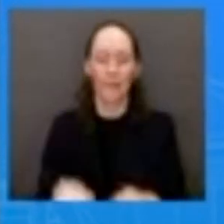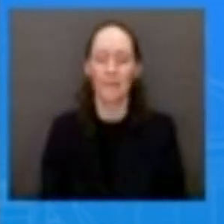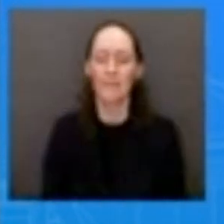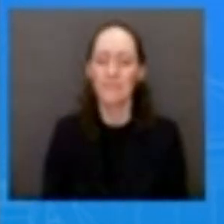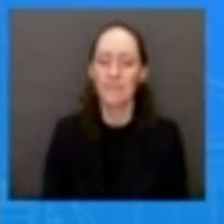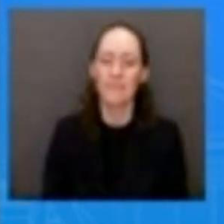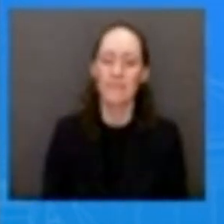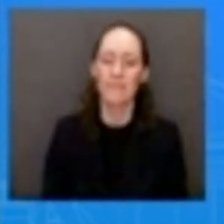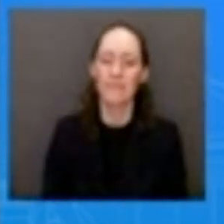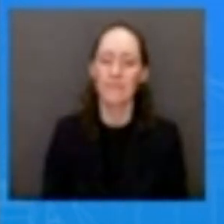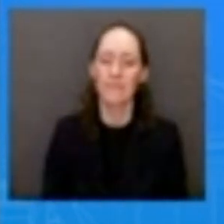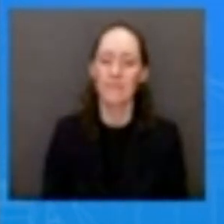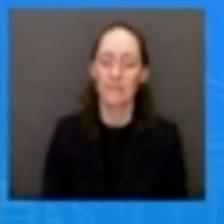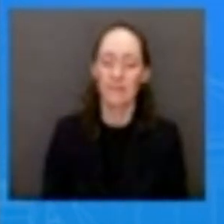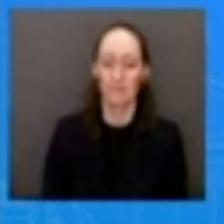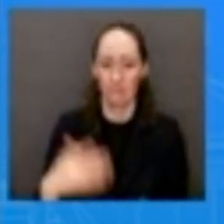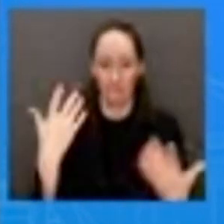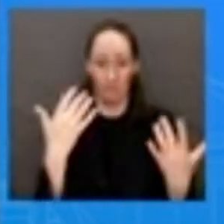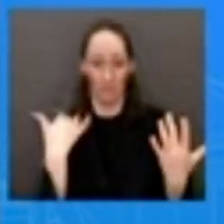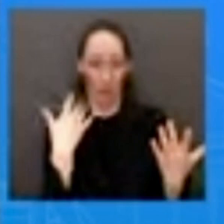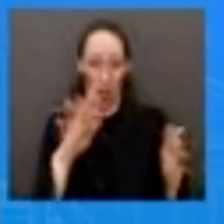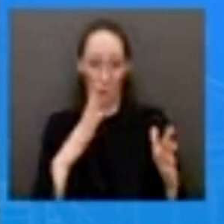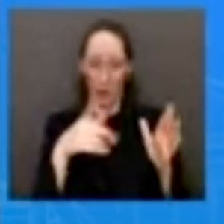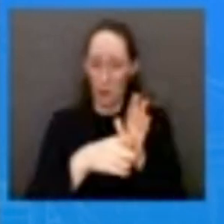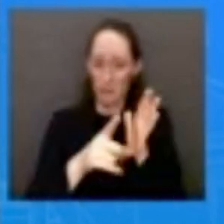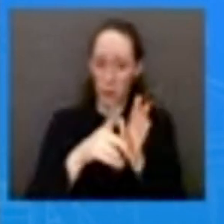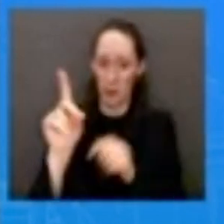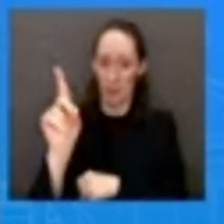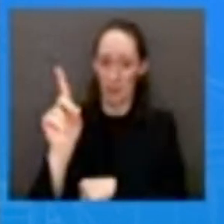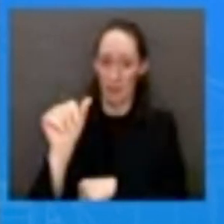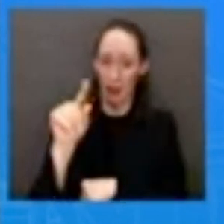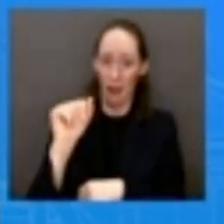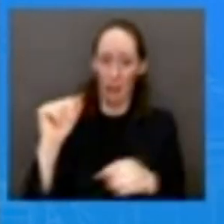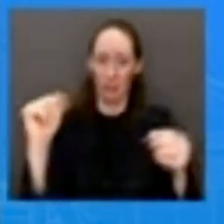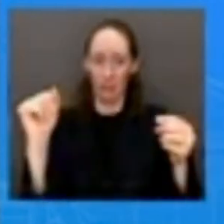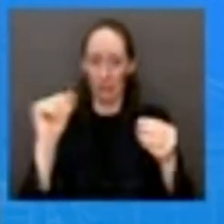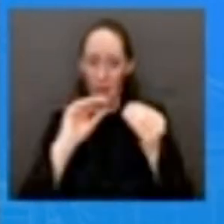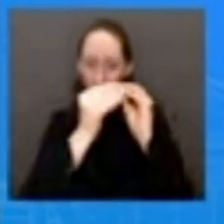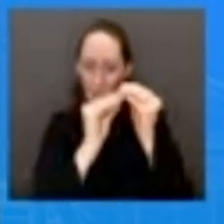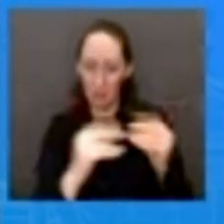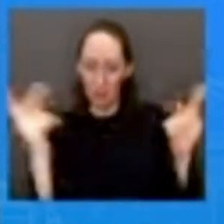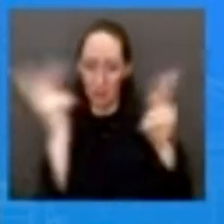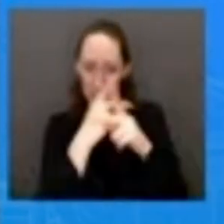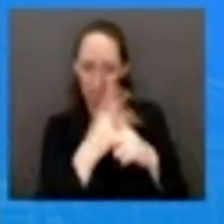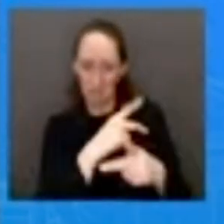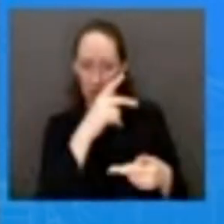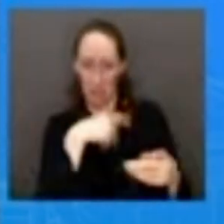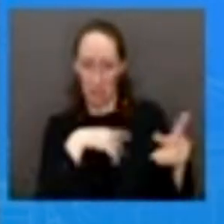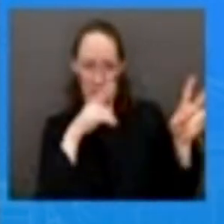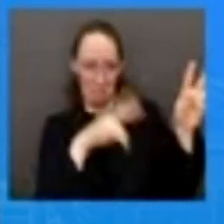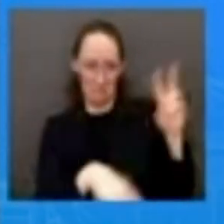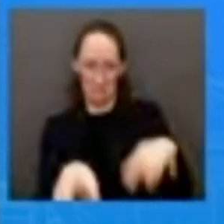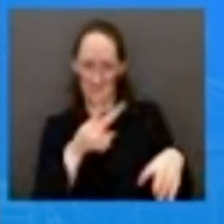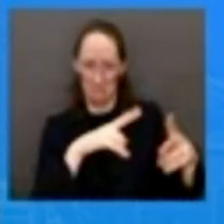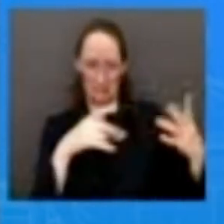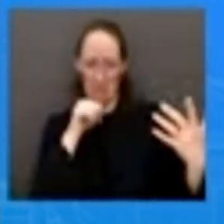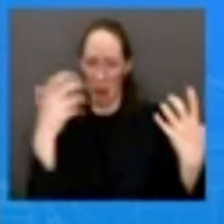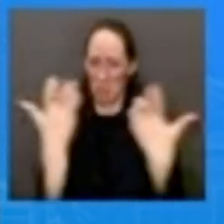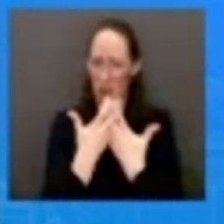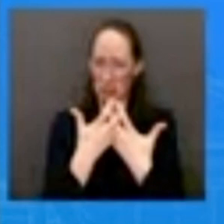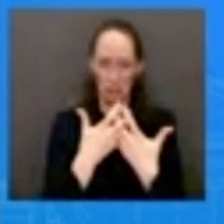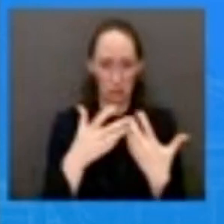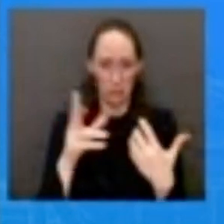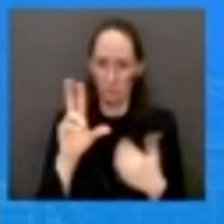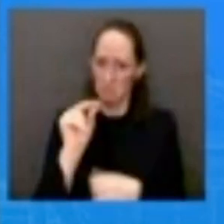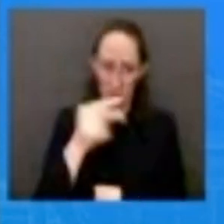it is not consistent with a recession or even a precursory period. And the reason why is you see unemployment is at the lowest in